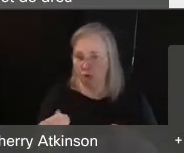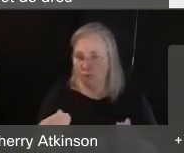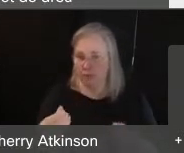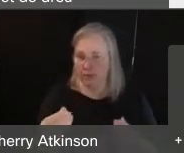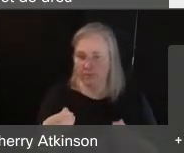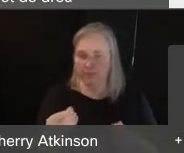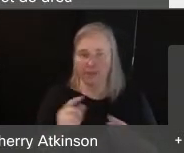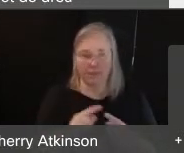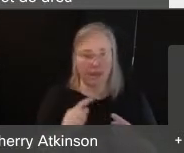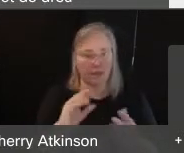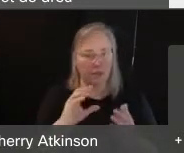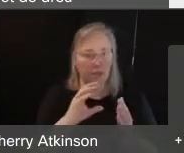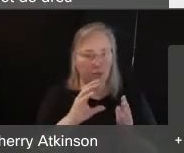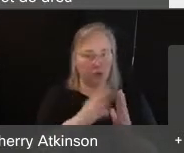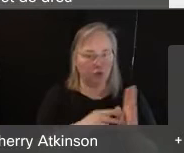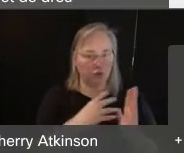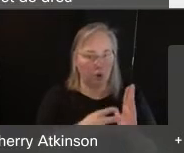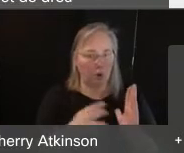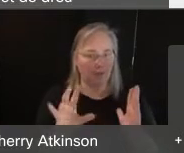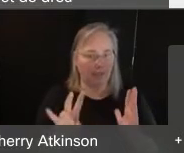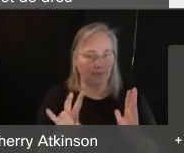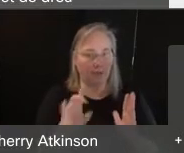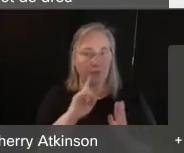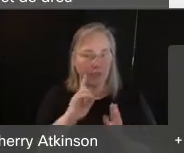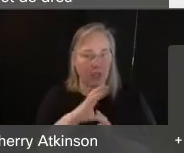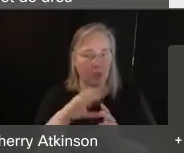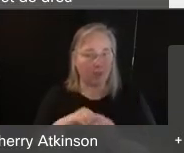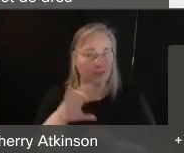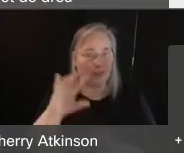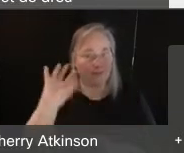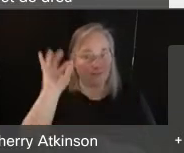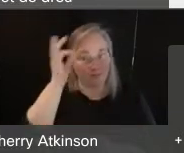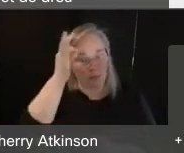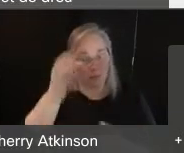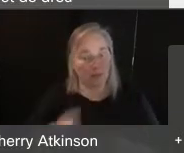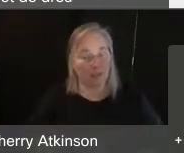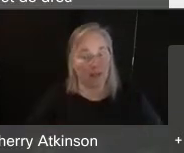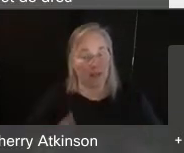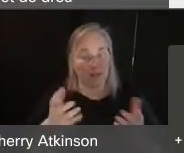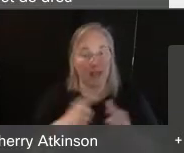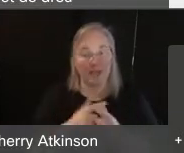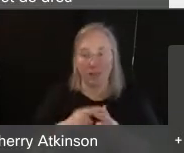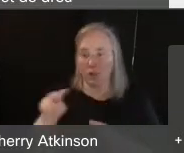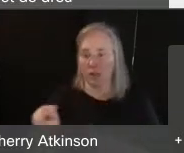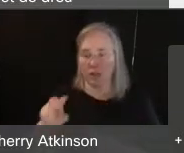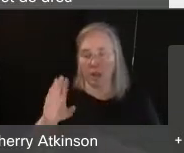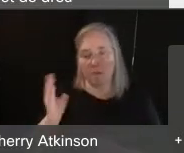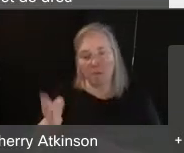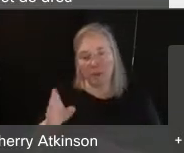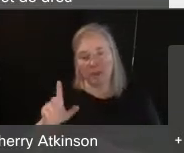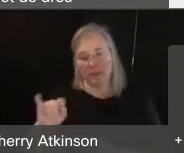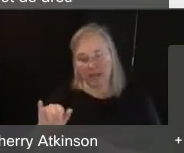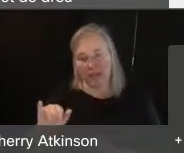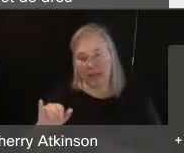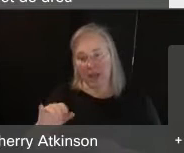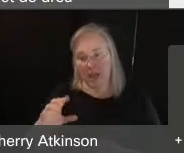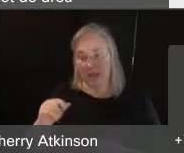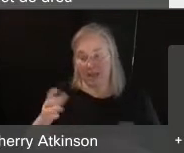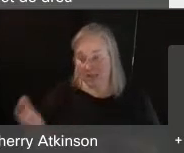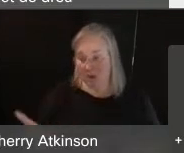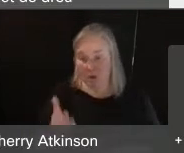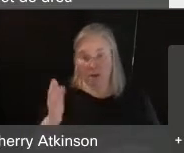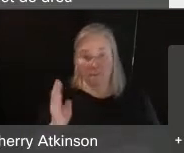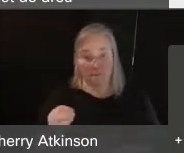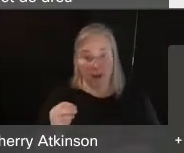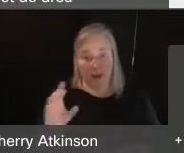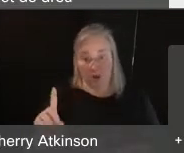chart 7 really includes the federal spending. And then it makes it, then you look at Baltimore City at fourth from the bottom in Maryland, but